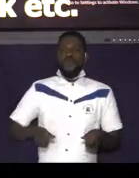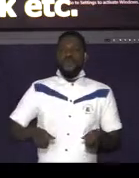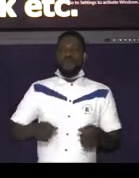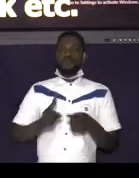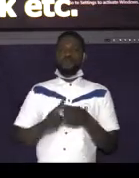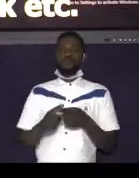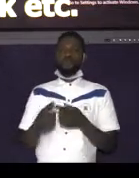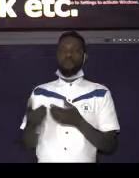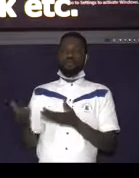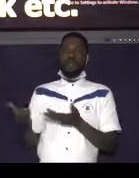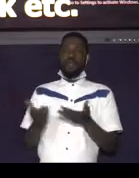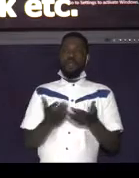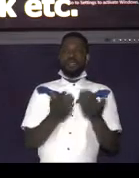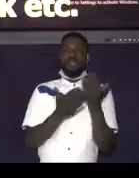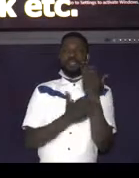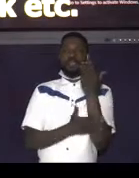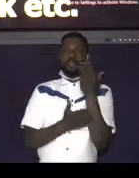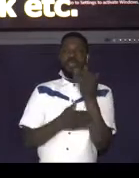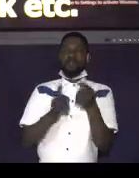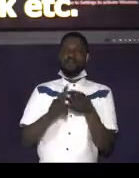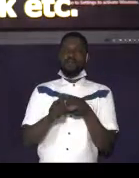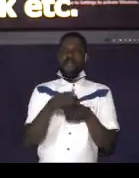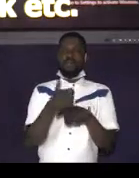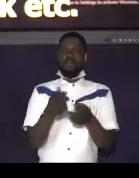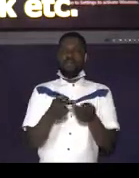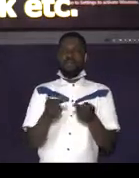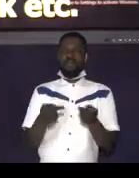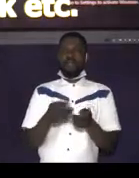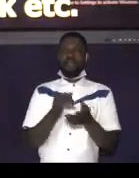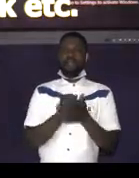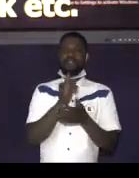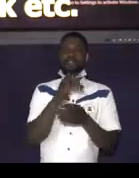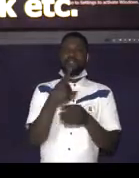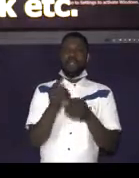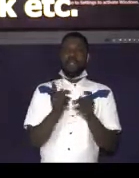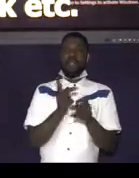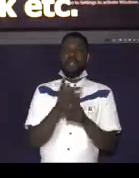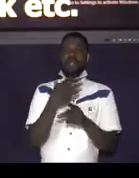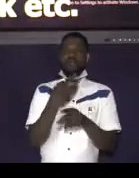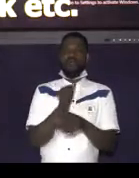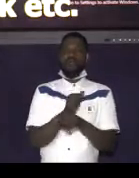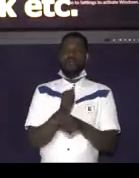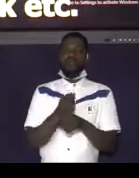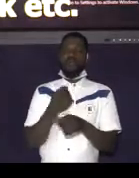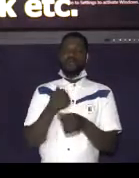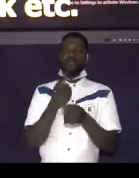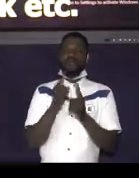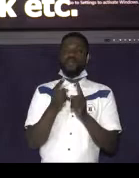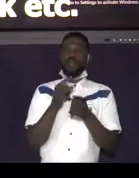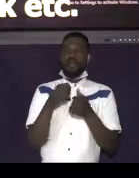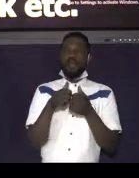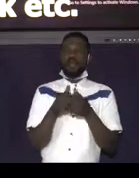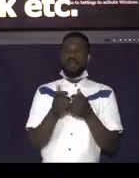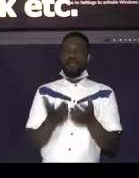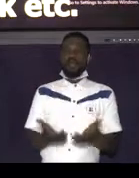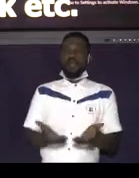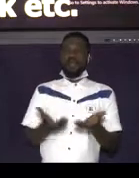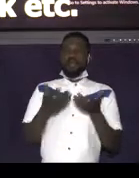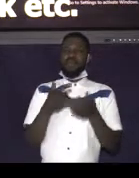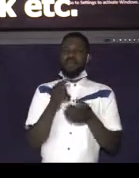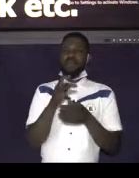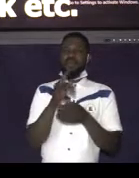pack the tubers of yam to another place. So that is the kind of work we are talking about here. Moving a load, lifting a